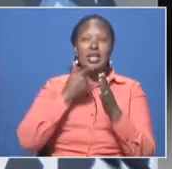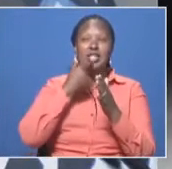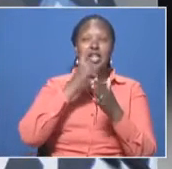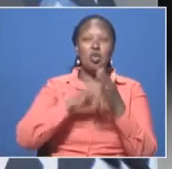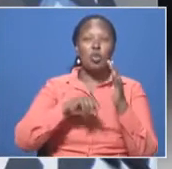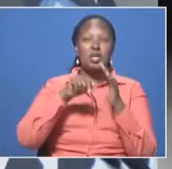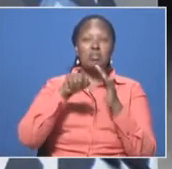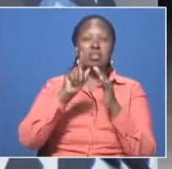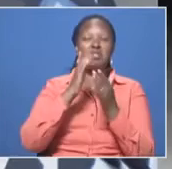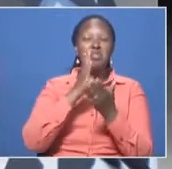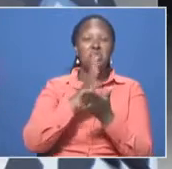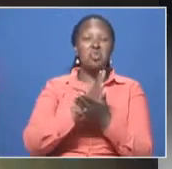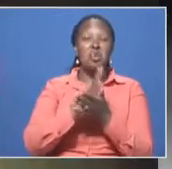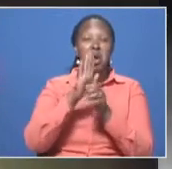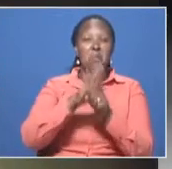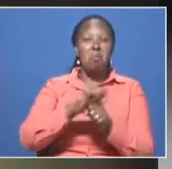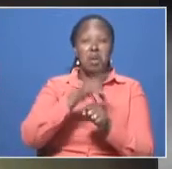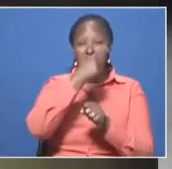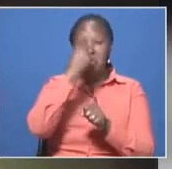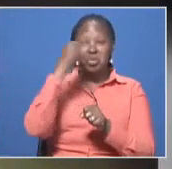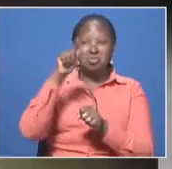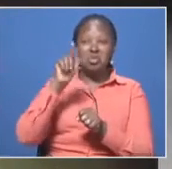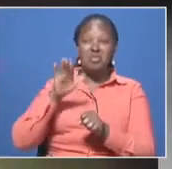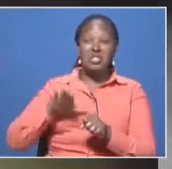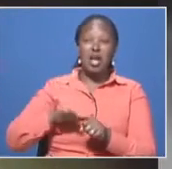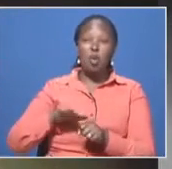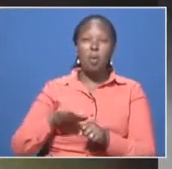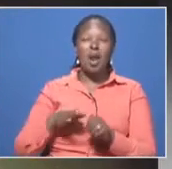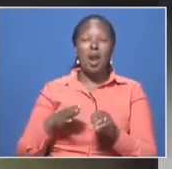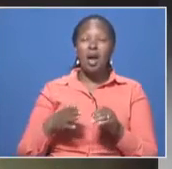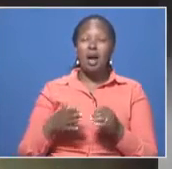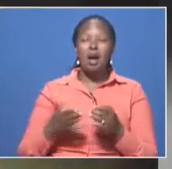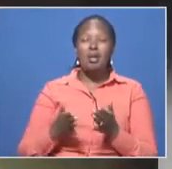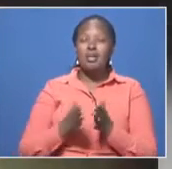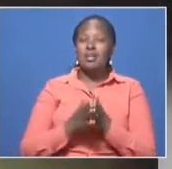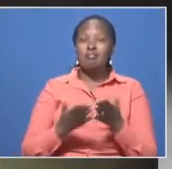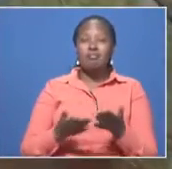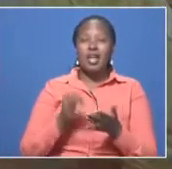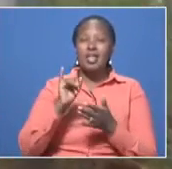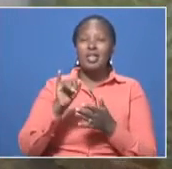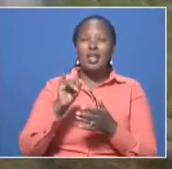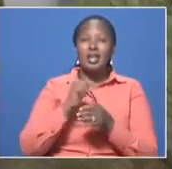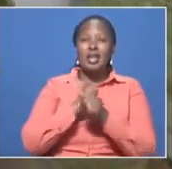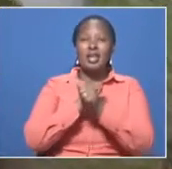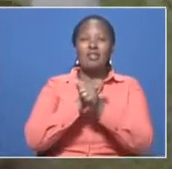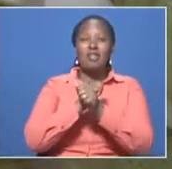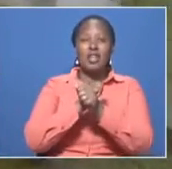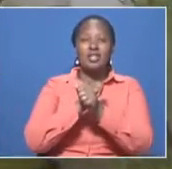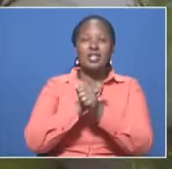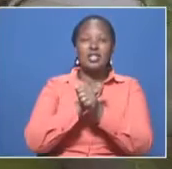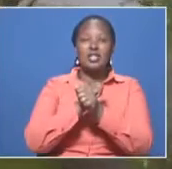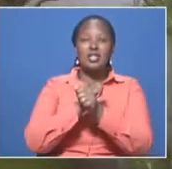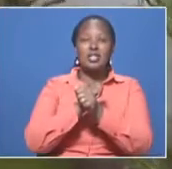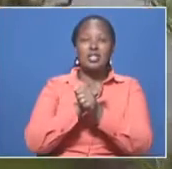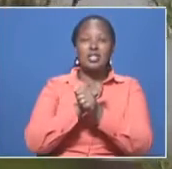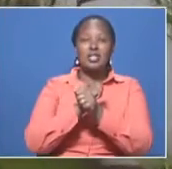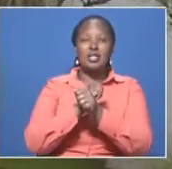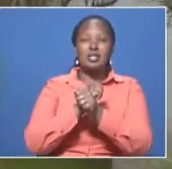being victimized because she is a woman. And that defense of her was met with